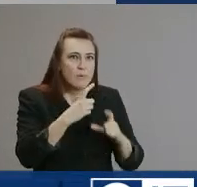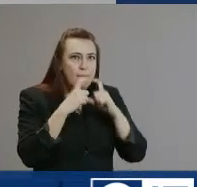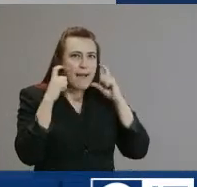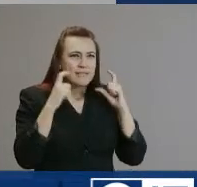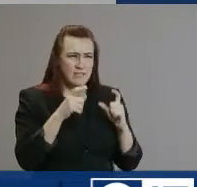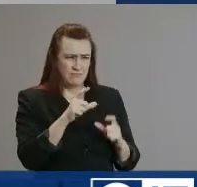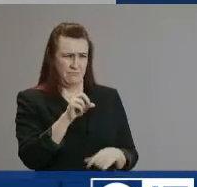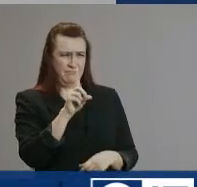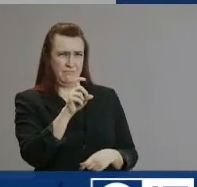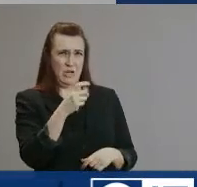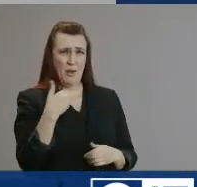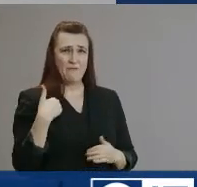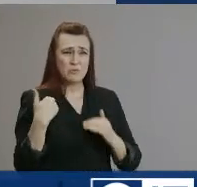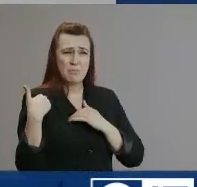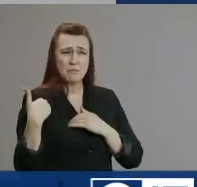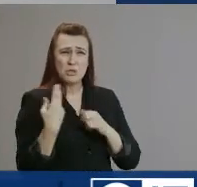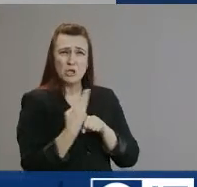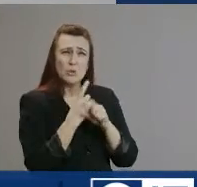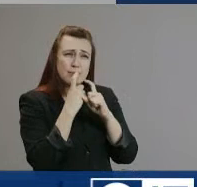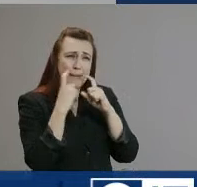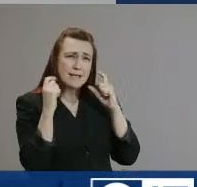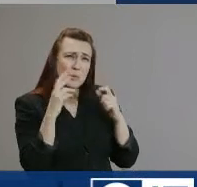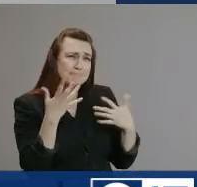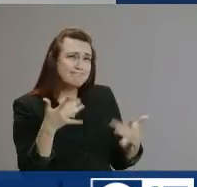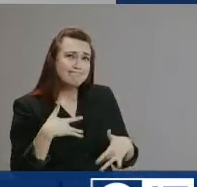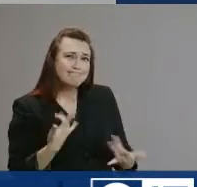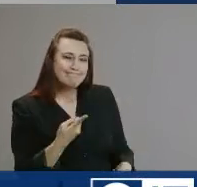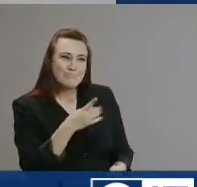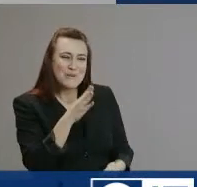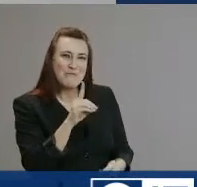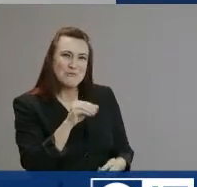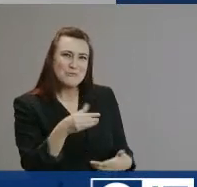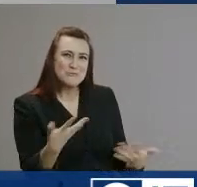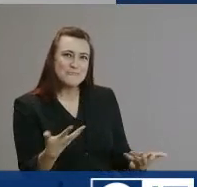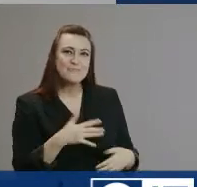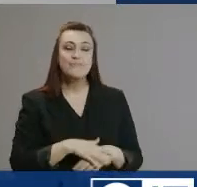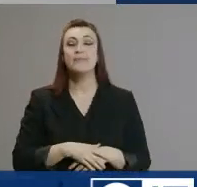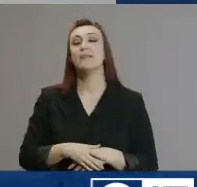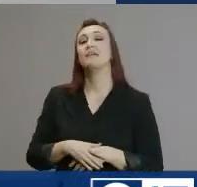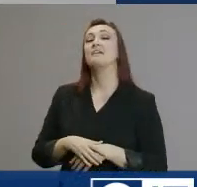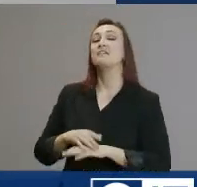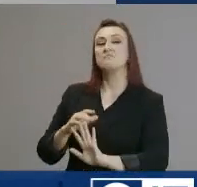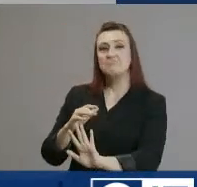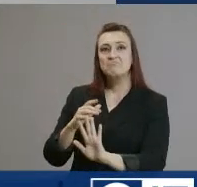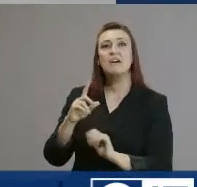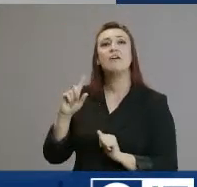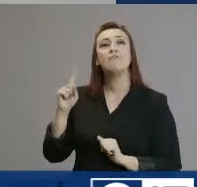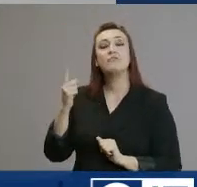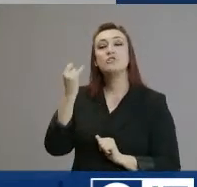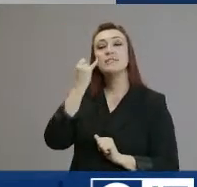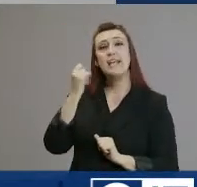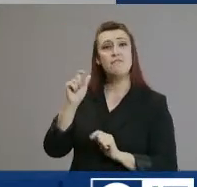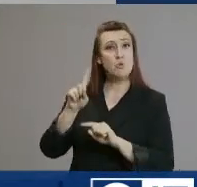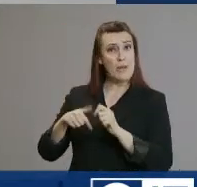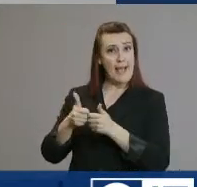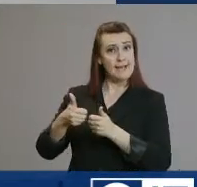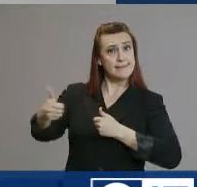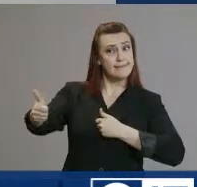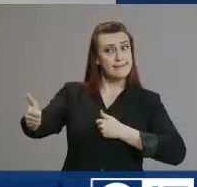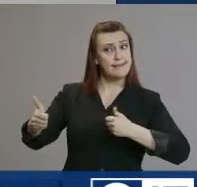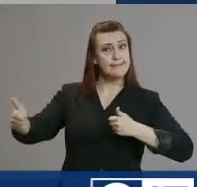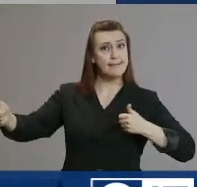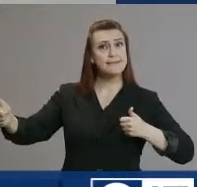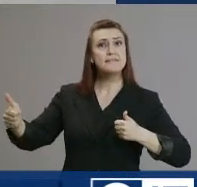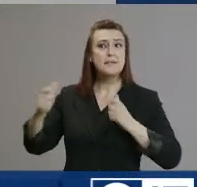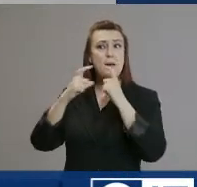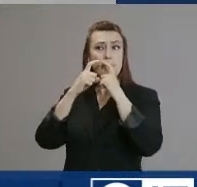first I want to say wearing a mask when you can't social distance is good, and I'm going to wear a mask when I'm in those